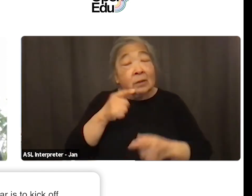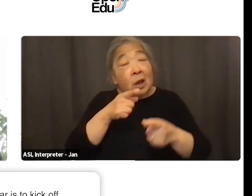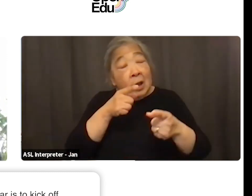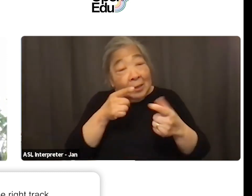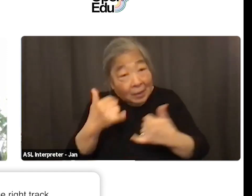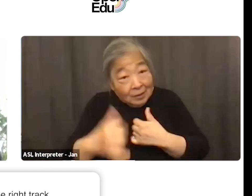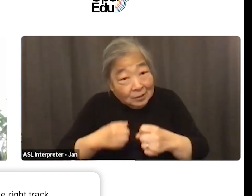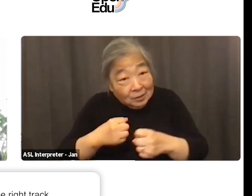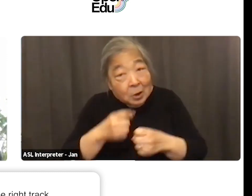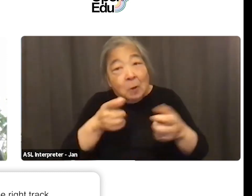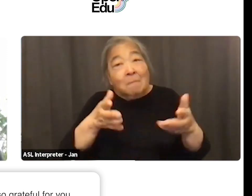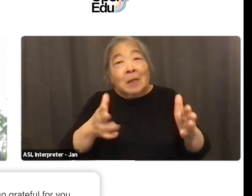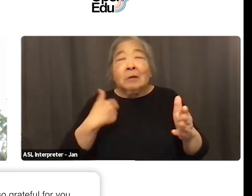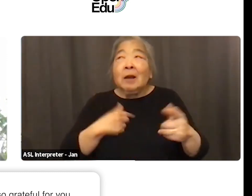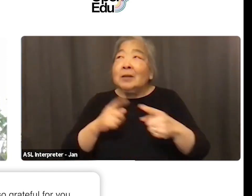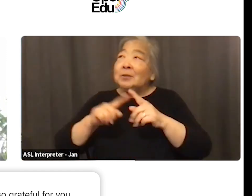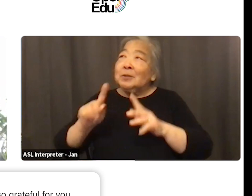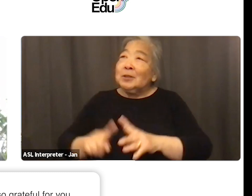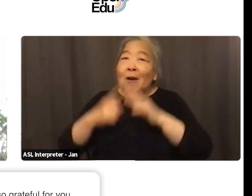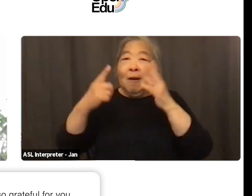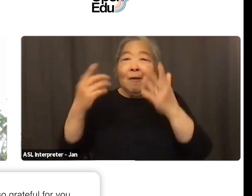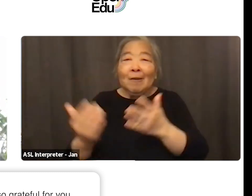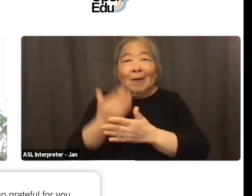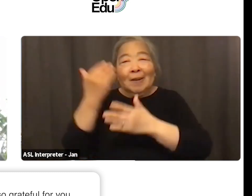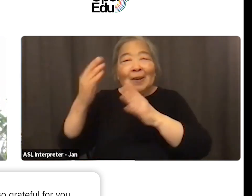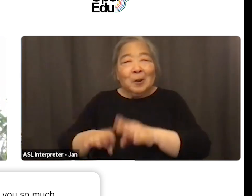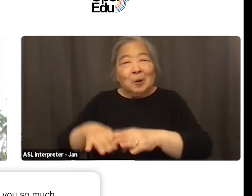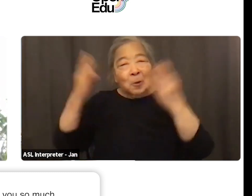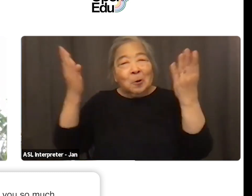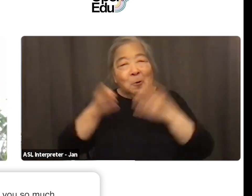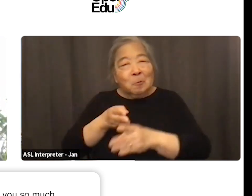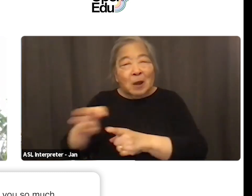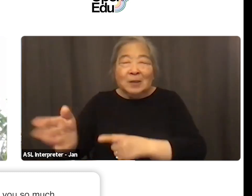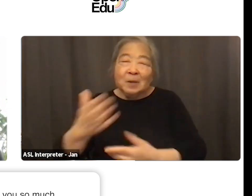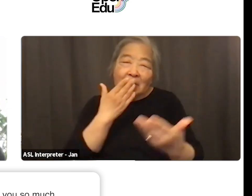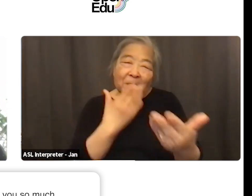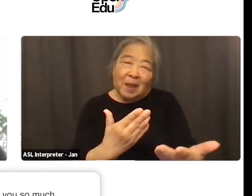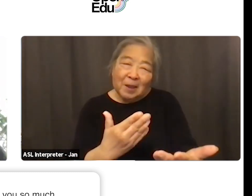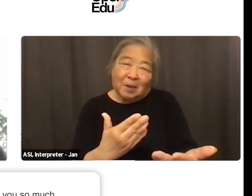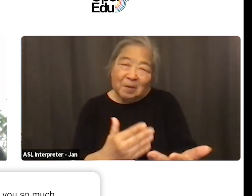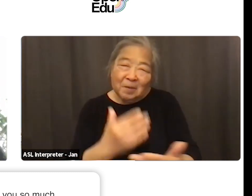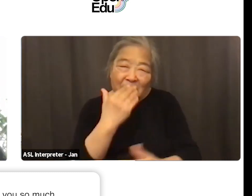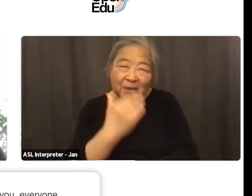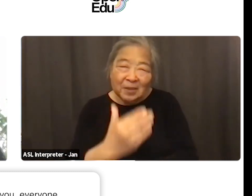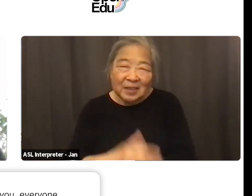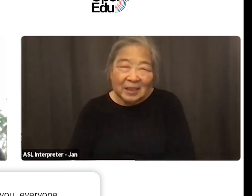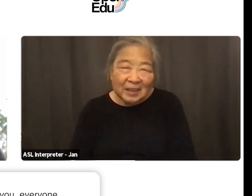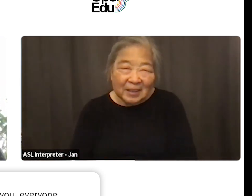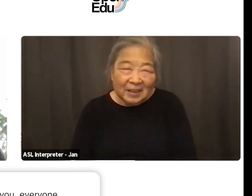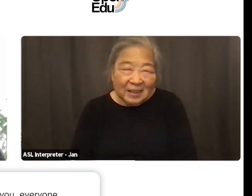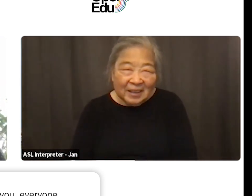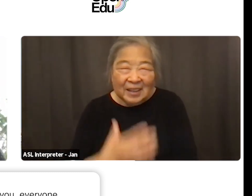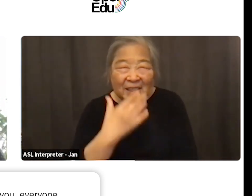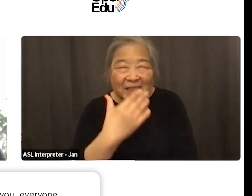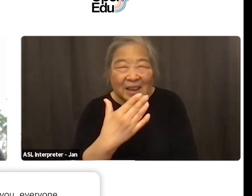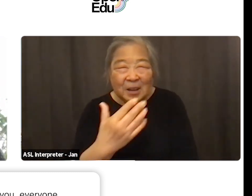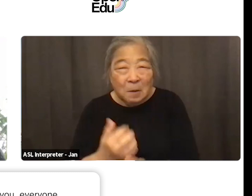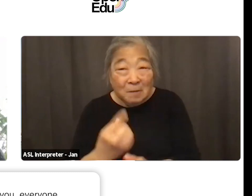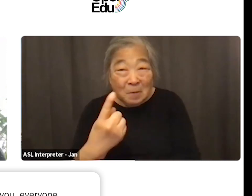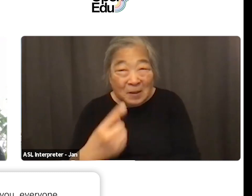is to kick off on the right track. So we're so grateful for you. Thank you so much. Thank you,